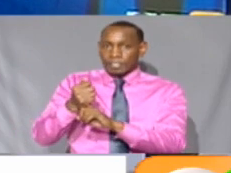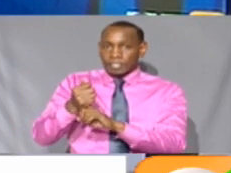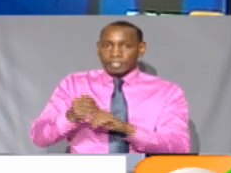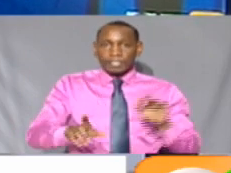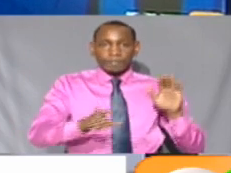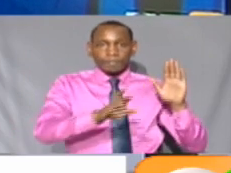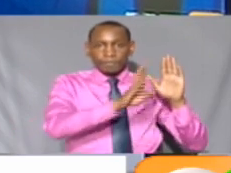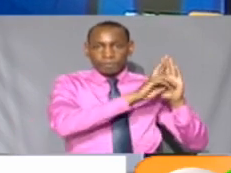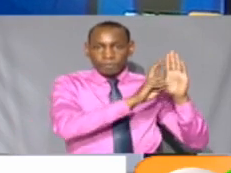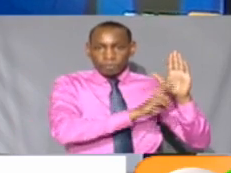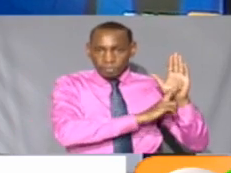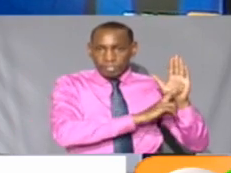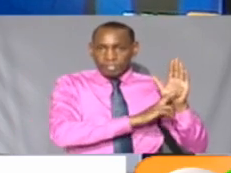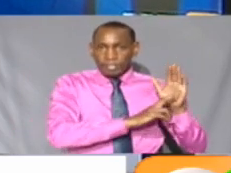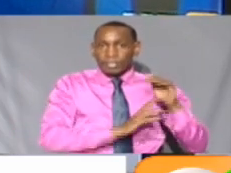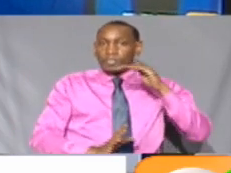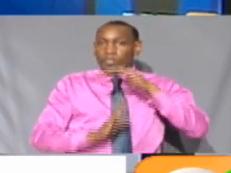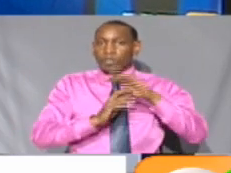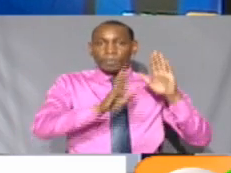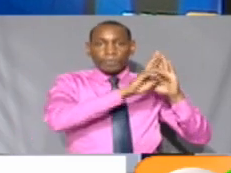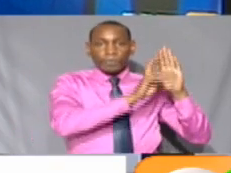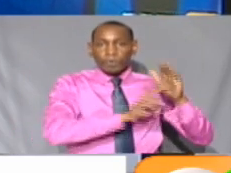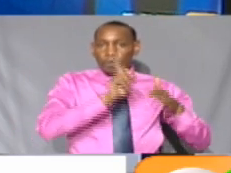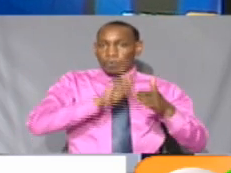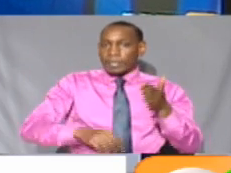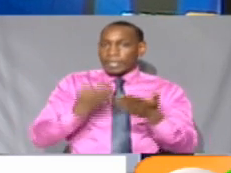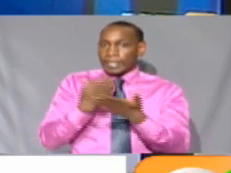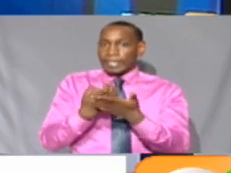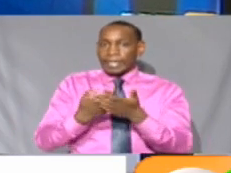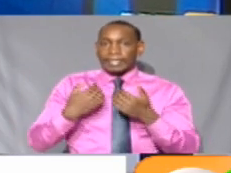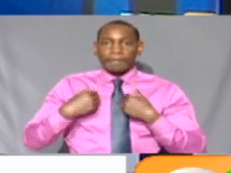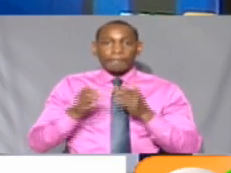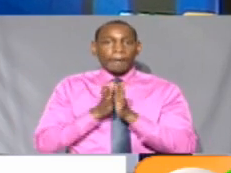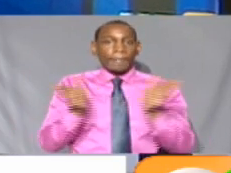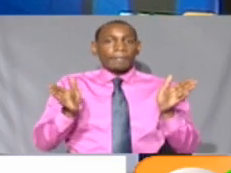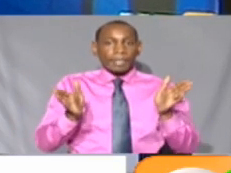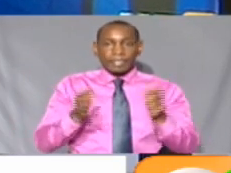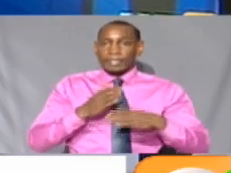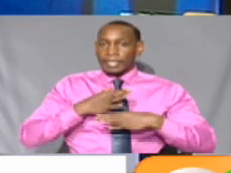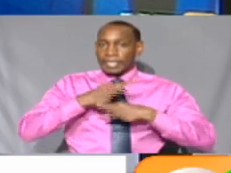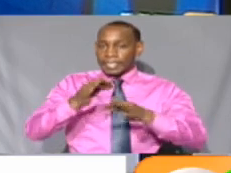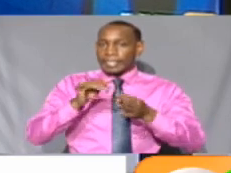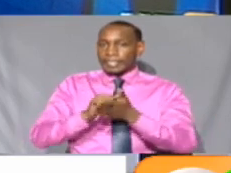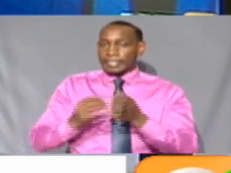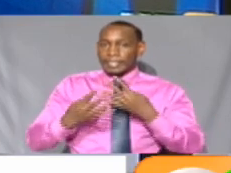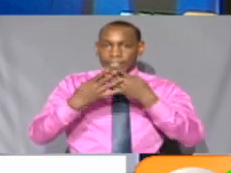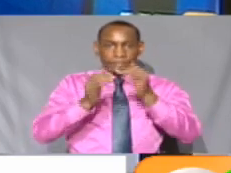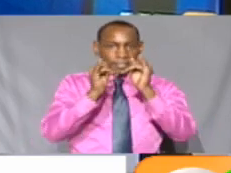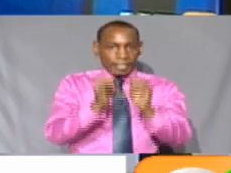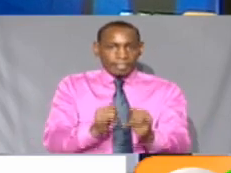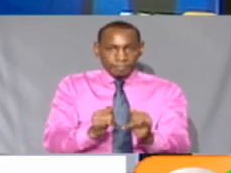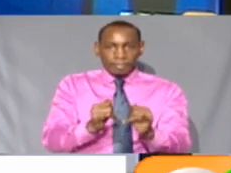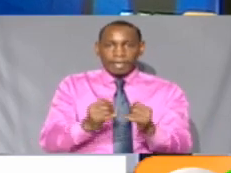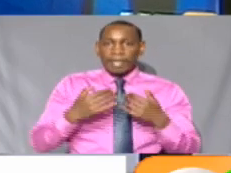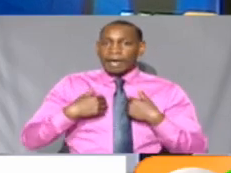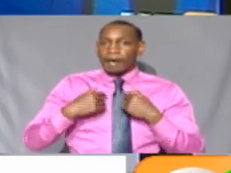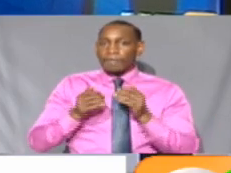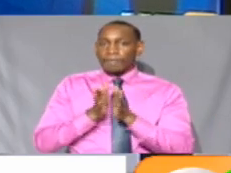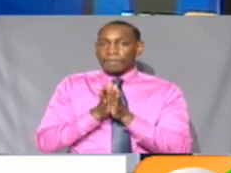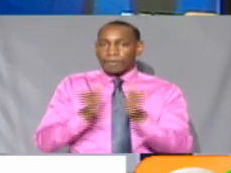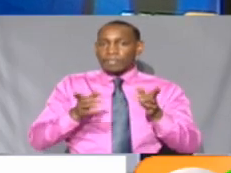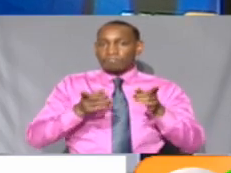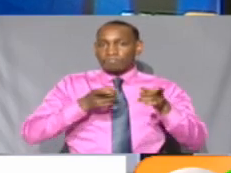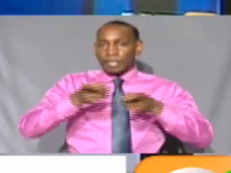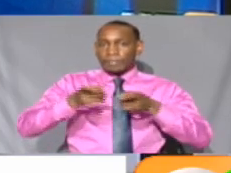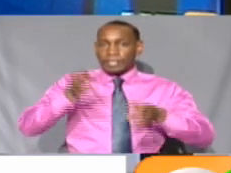certain criteria. The main one being, does it serve public interest? Does prosecuting an individual serve the wider administration